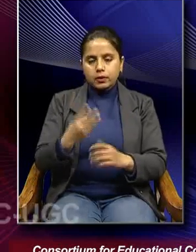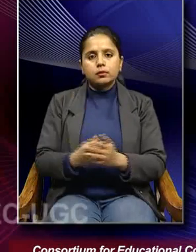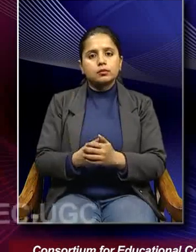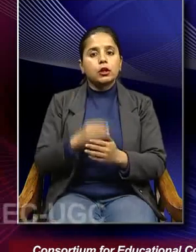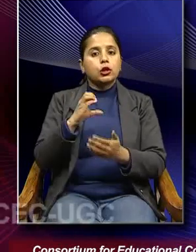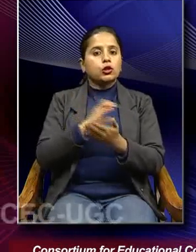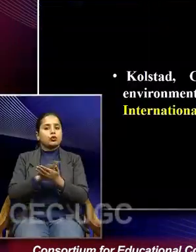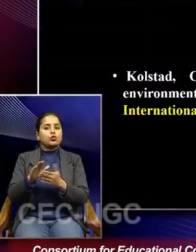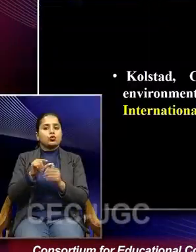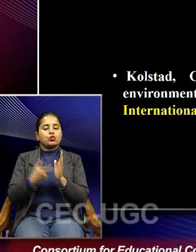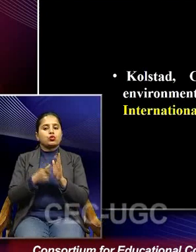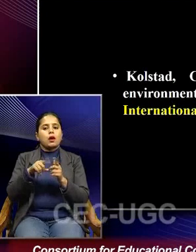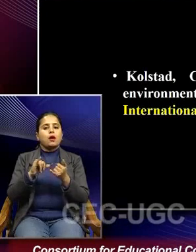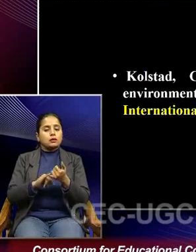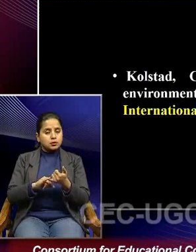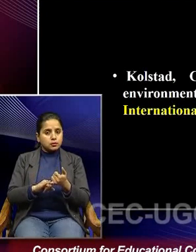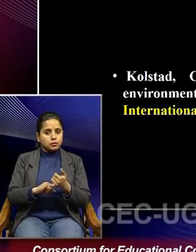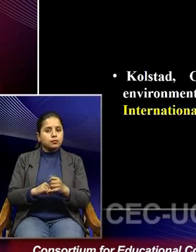Charles Colstrid to